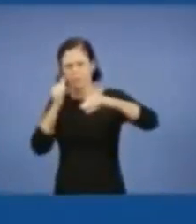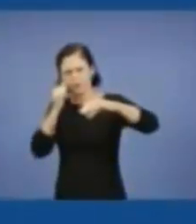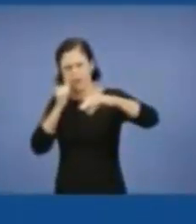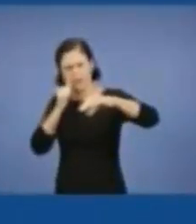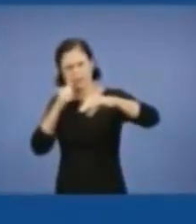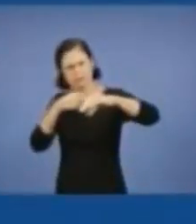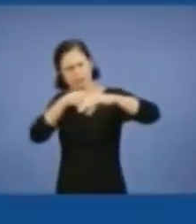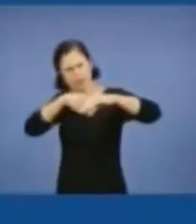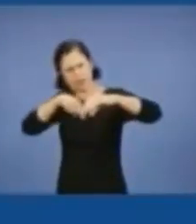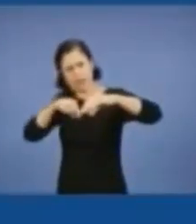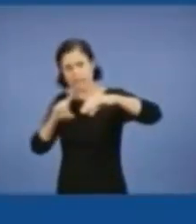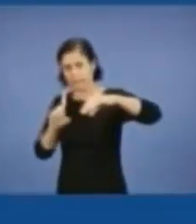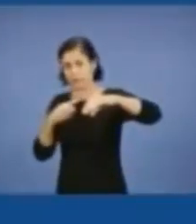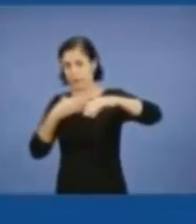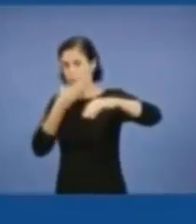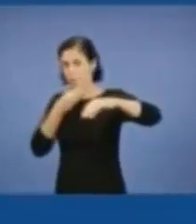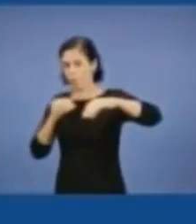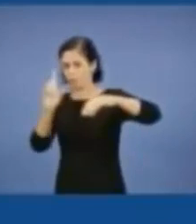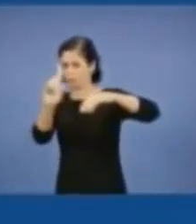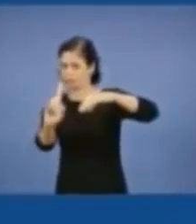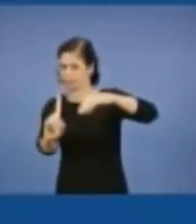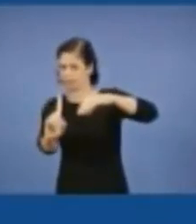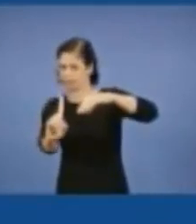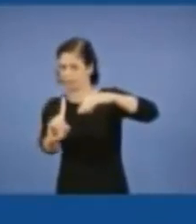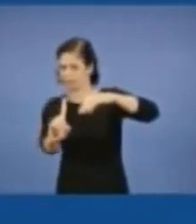if the woman has recognized Jesus.